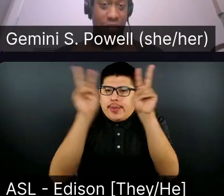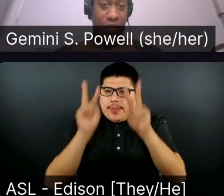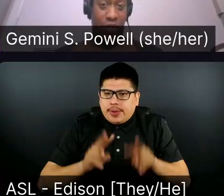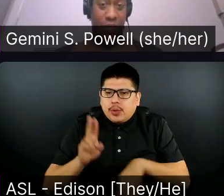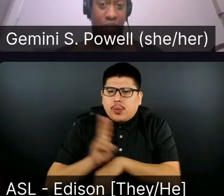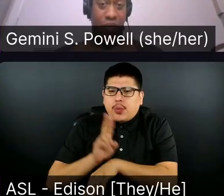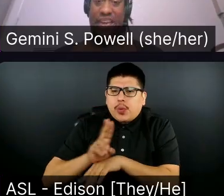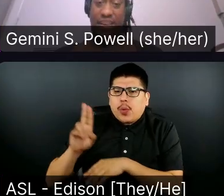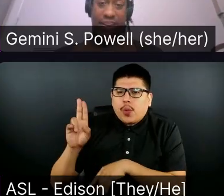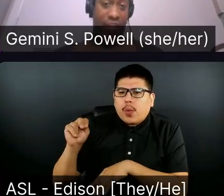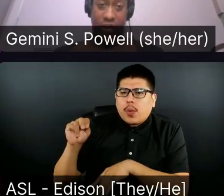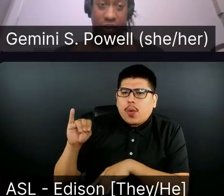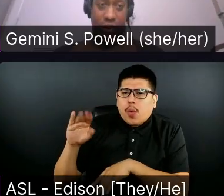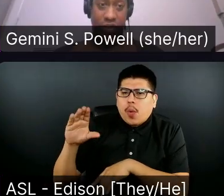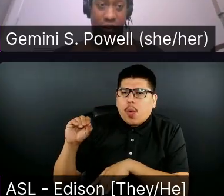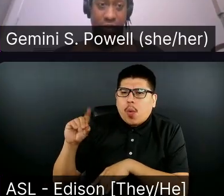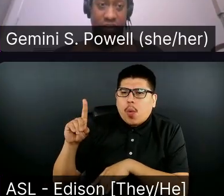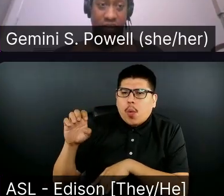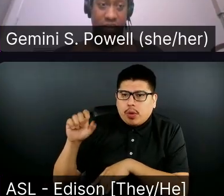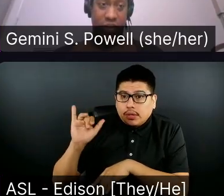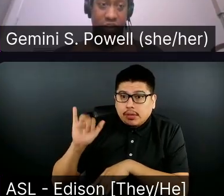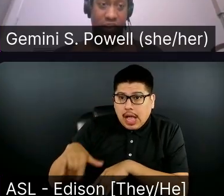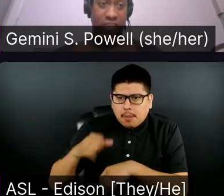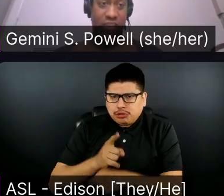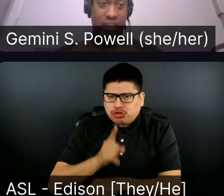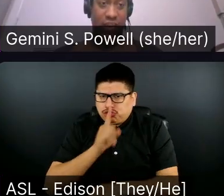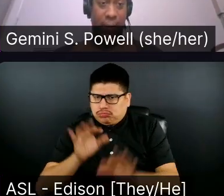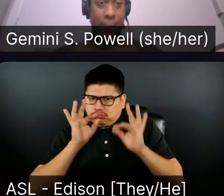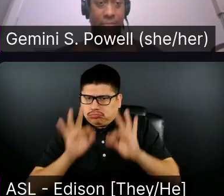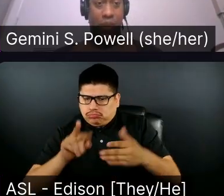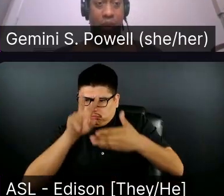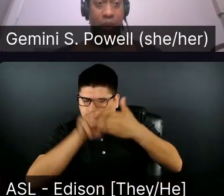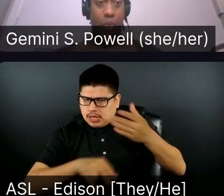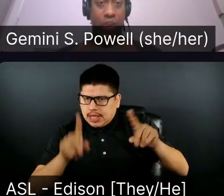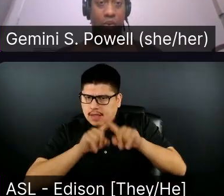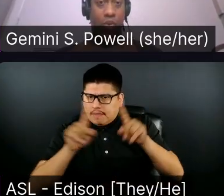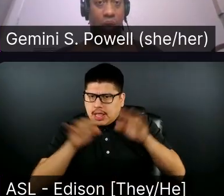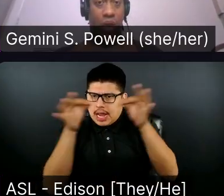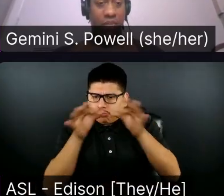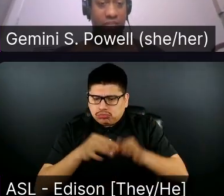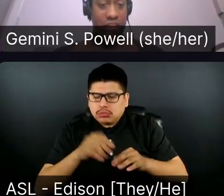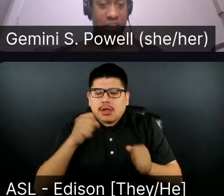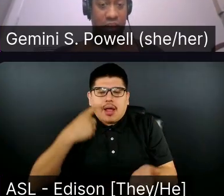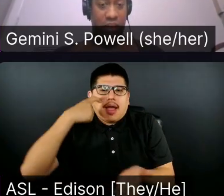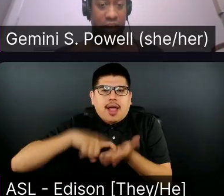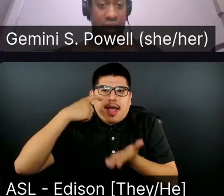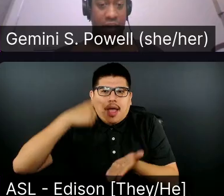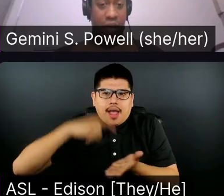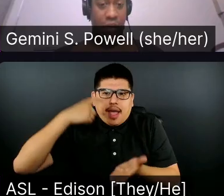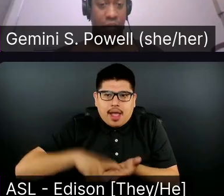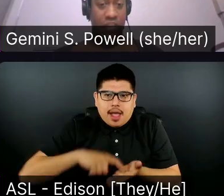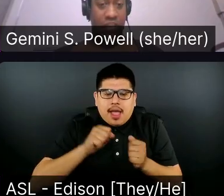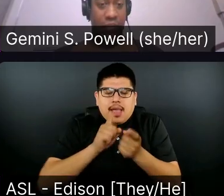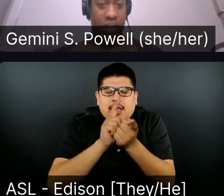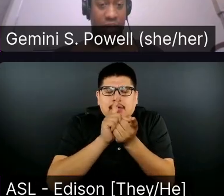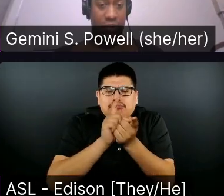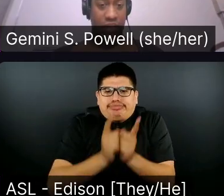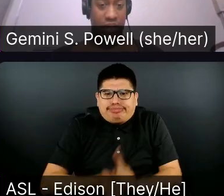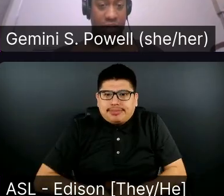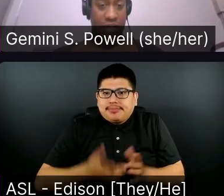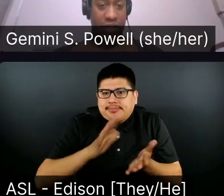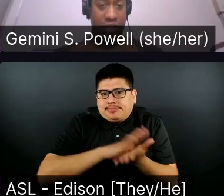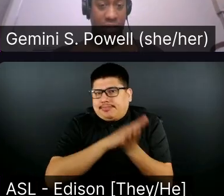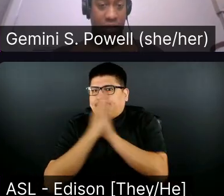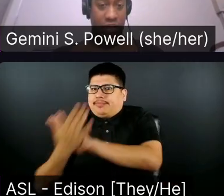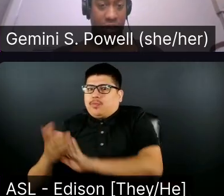that this can be readable in every language it could potentially be translated in. What you will often see in code